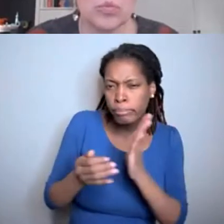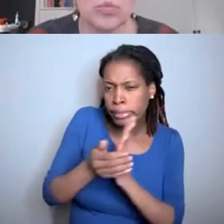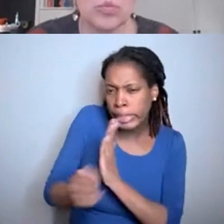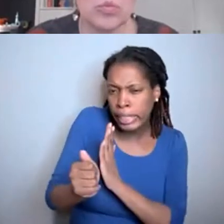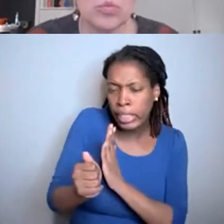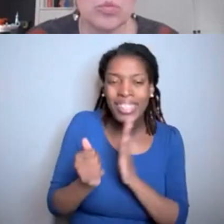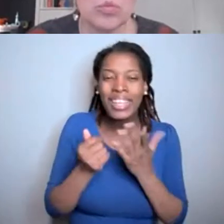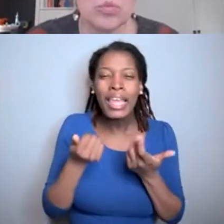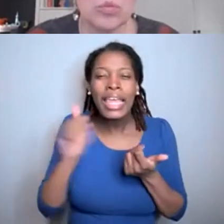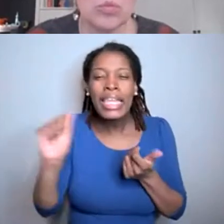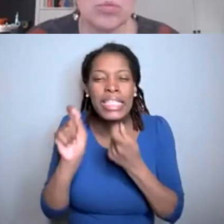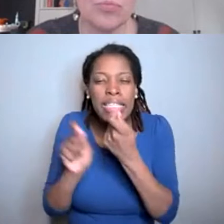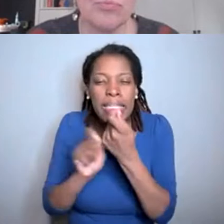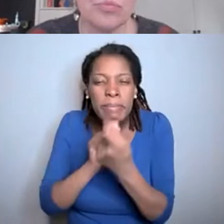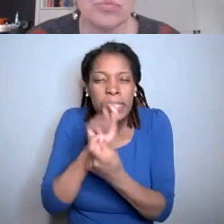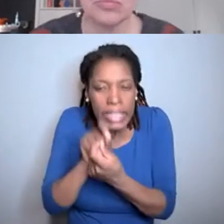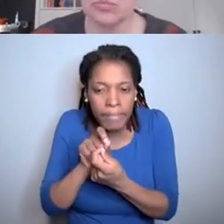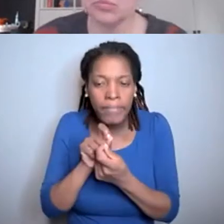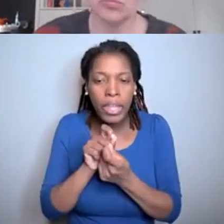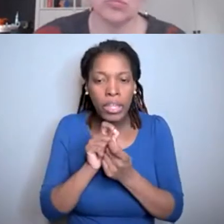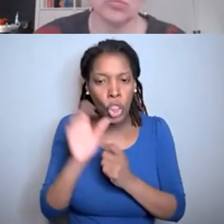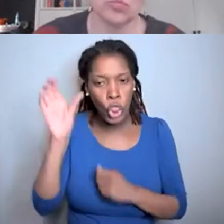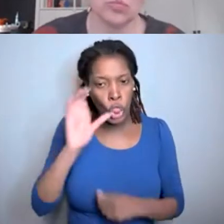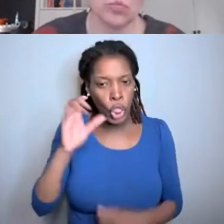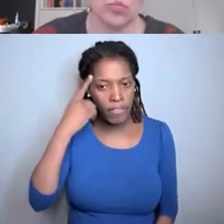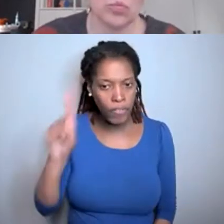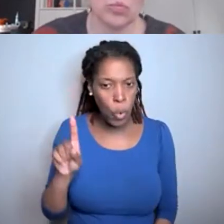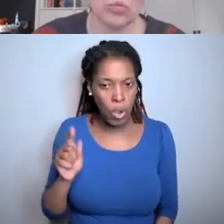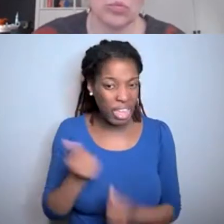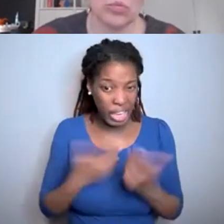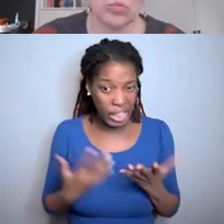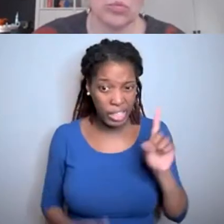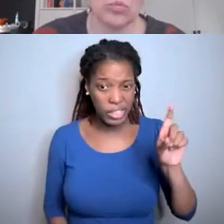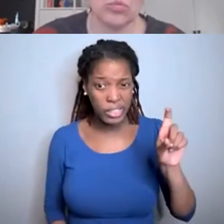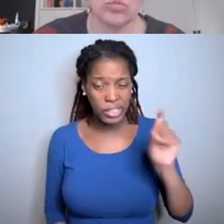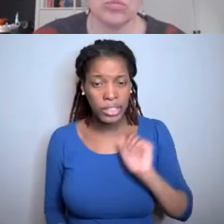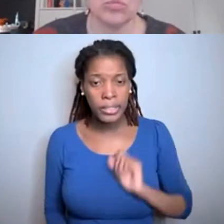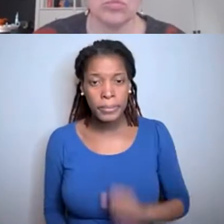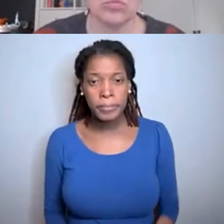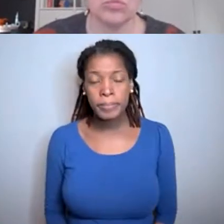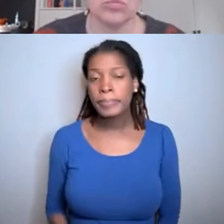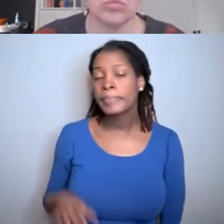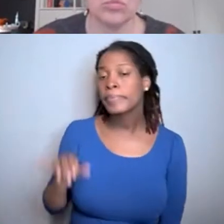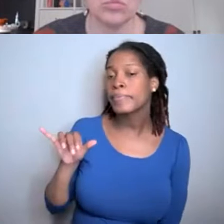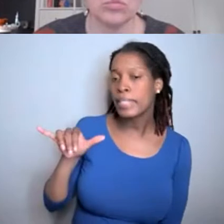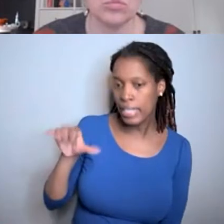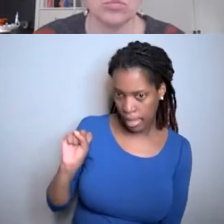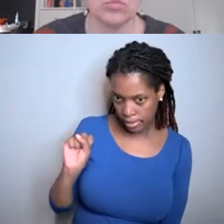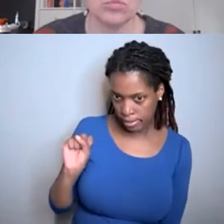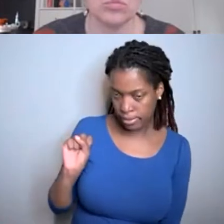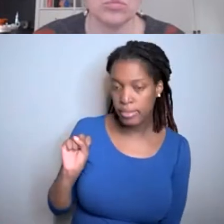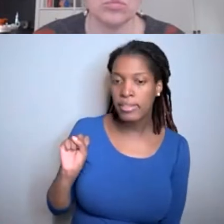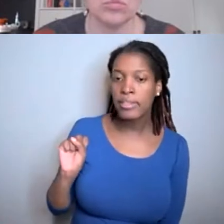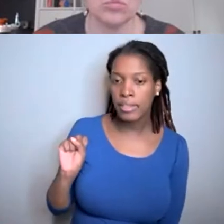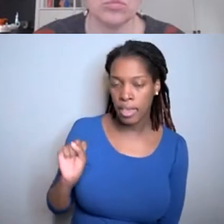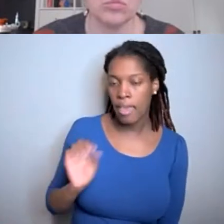um i think is what the question is yes and i think that can really be well um